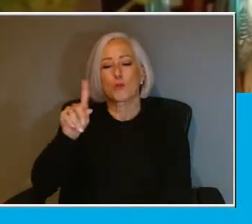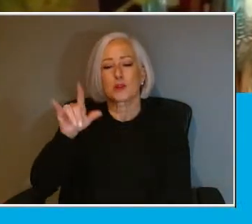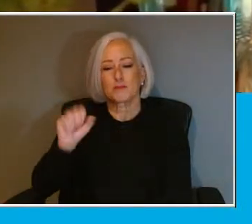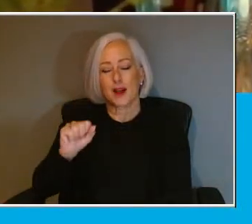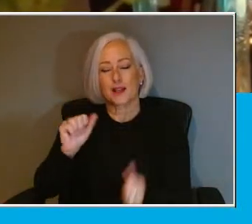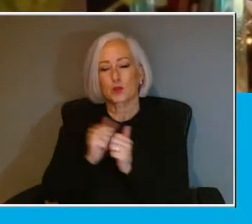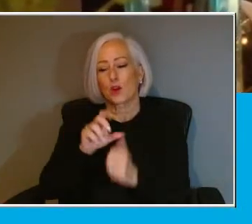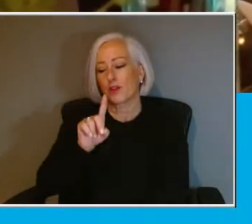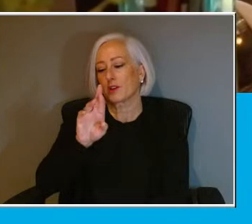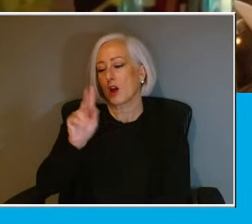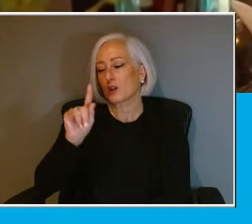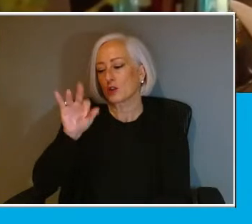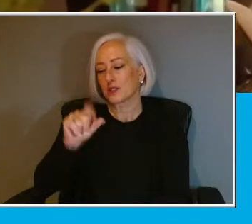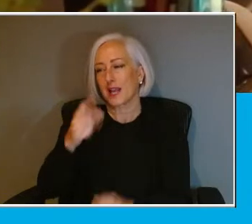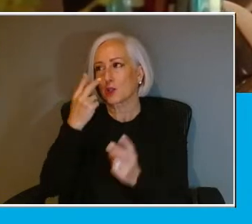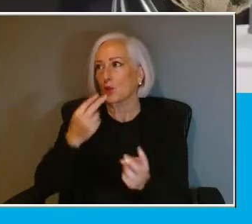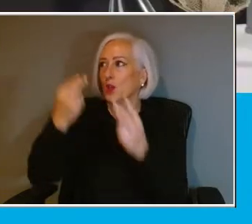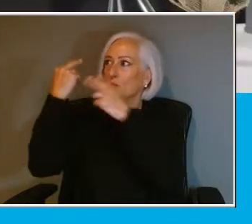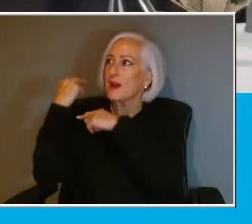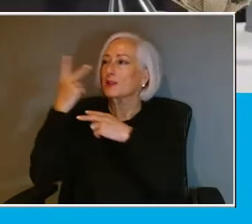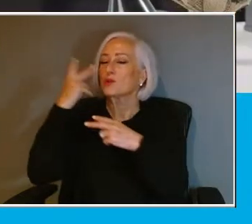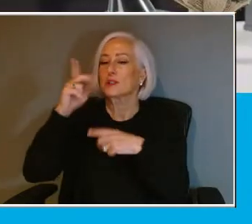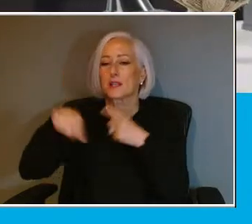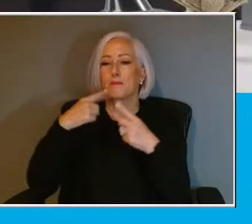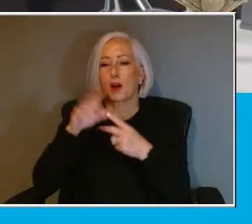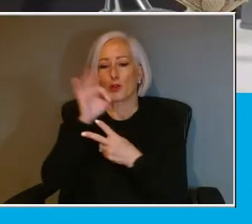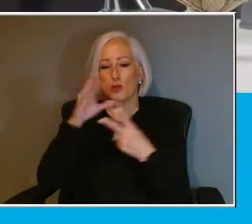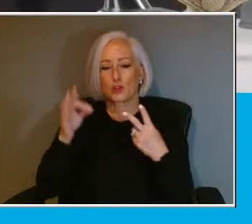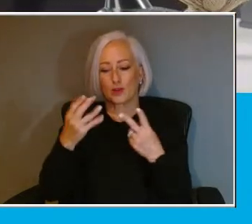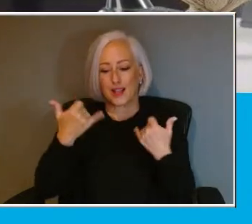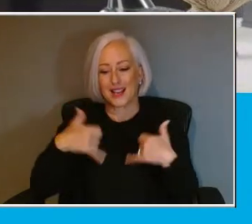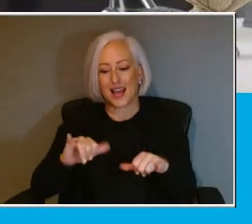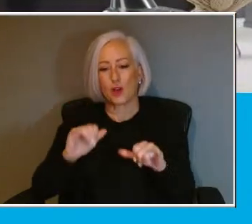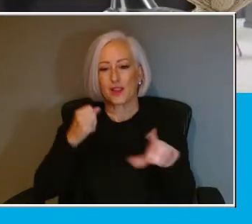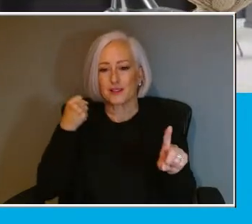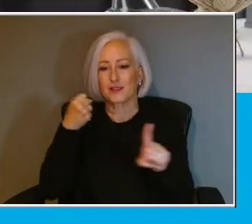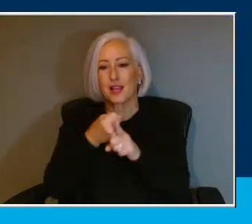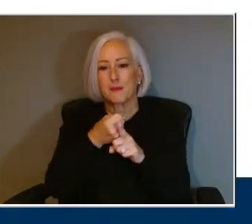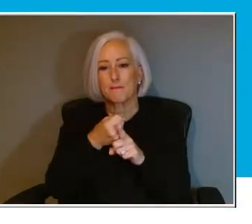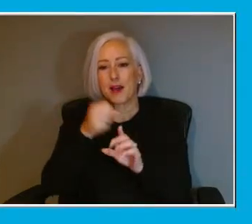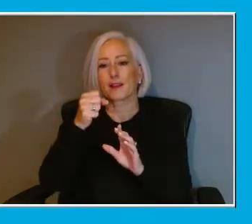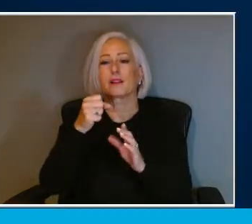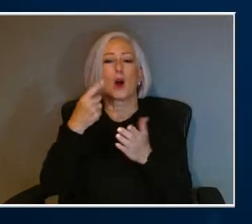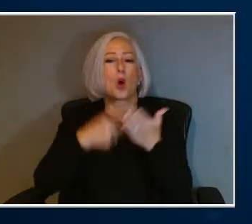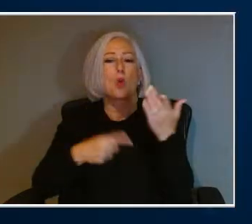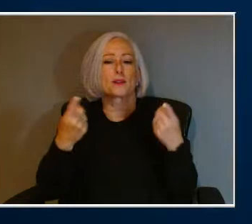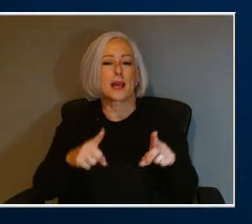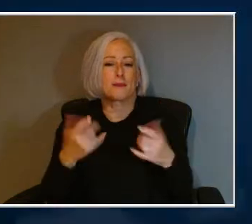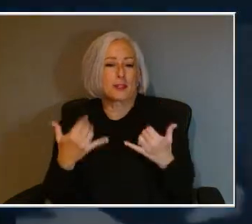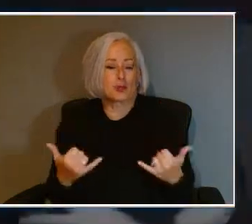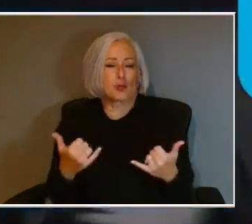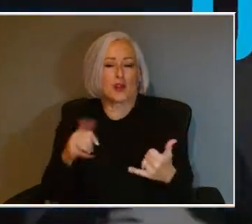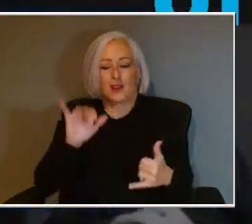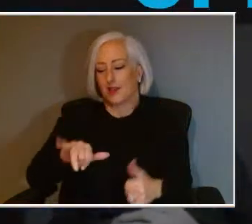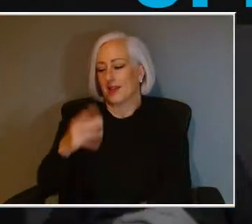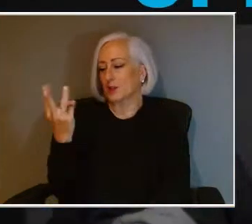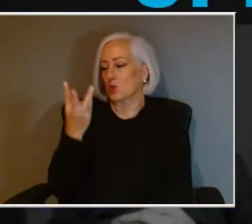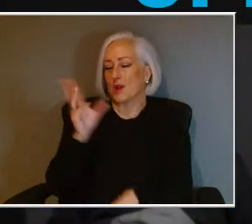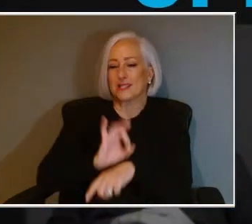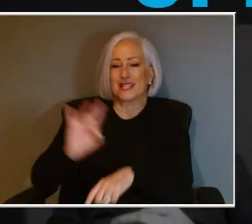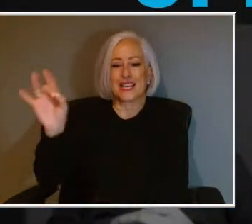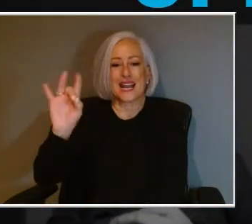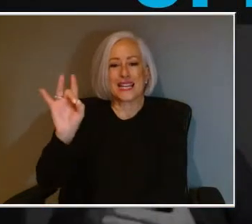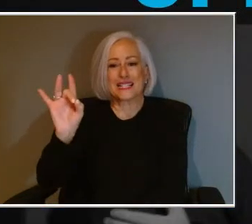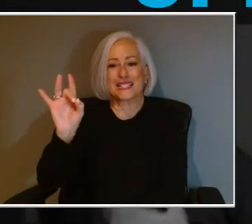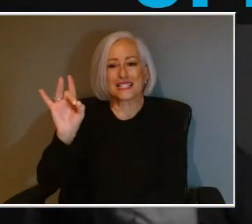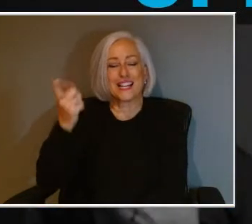those choices in the early days and how they are still impacting the state of things today. Wednesday at 8.